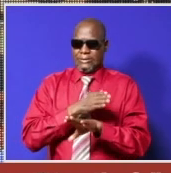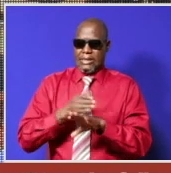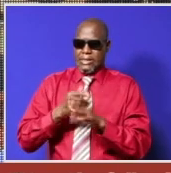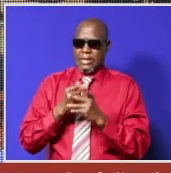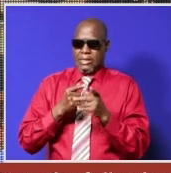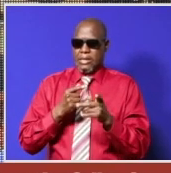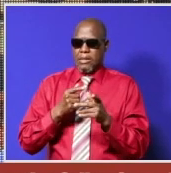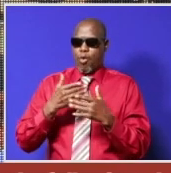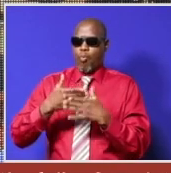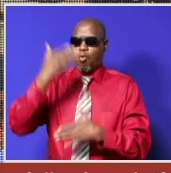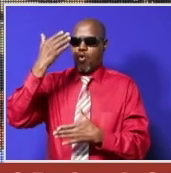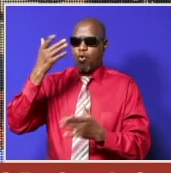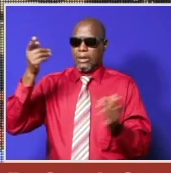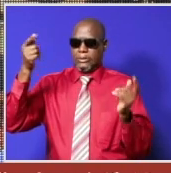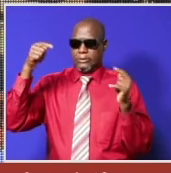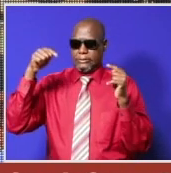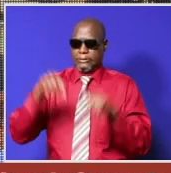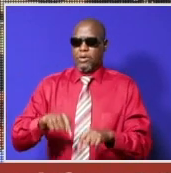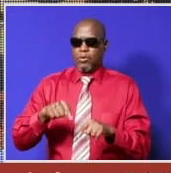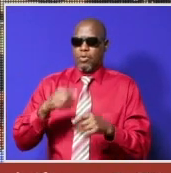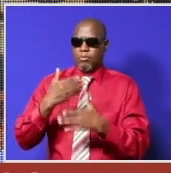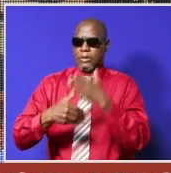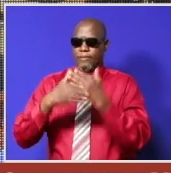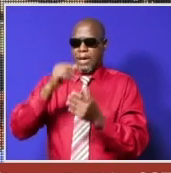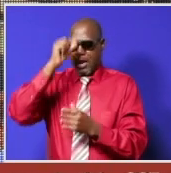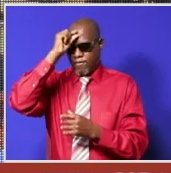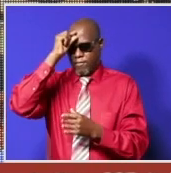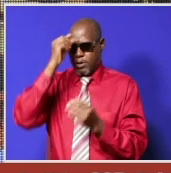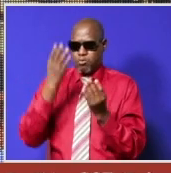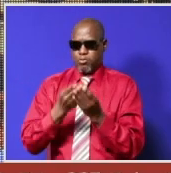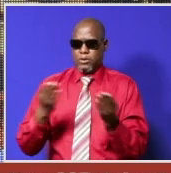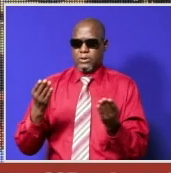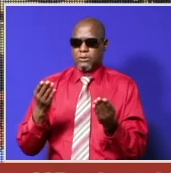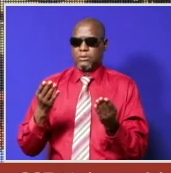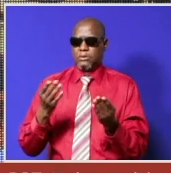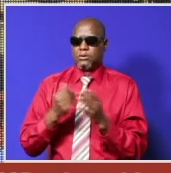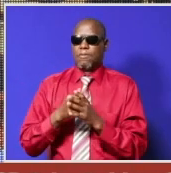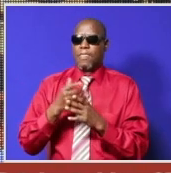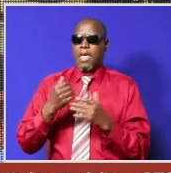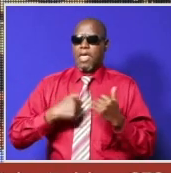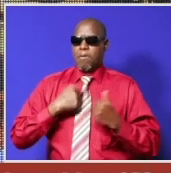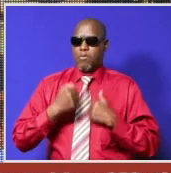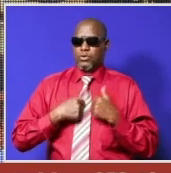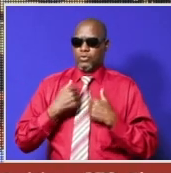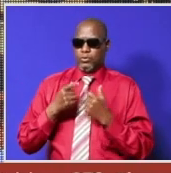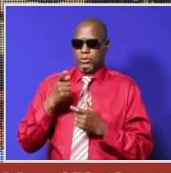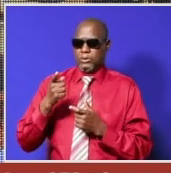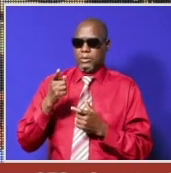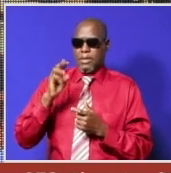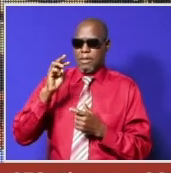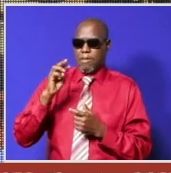down the wall for allegedly being built on government property. Addressing the press and emotional, Wanjiru, flanked by Starehe MP Amos